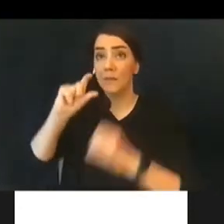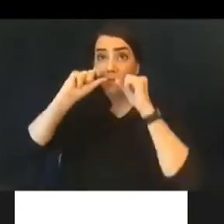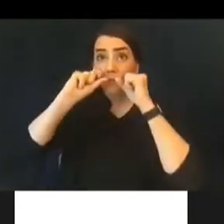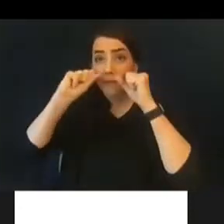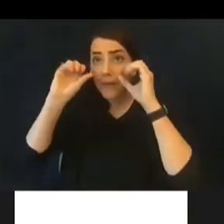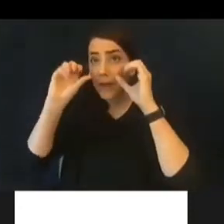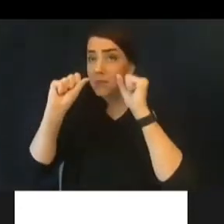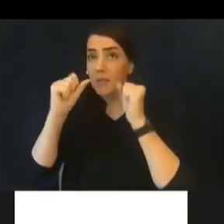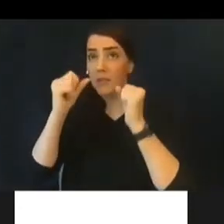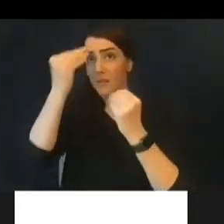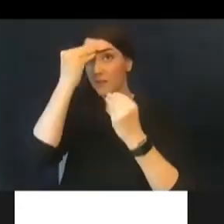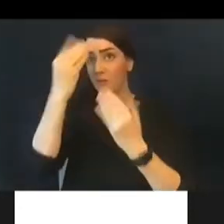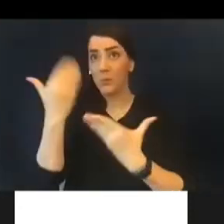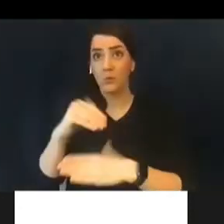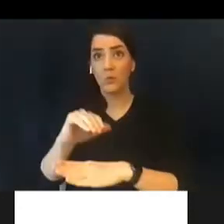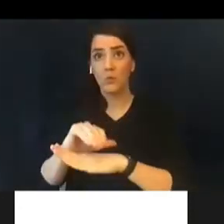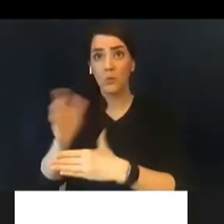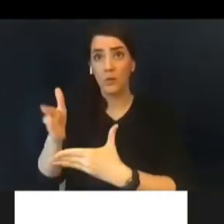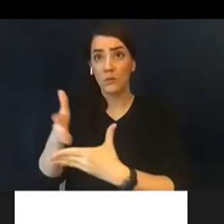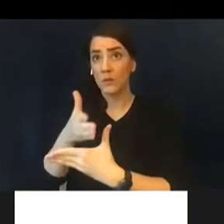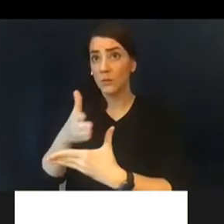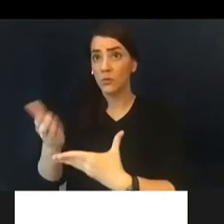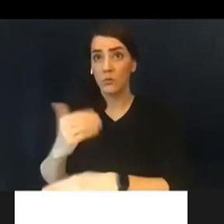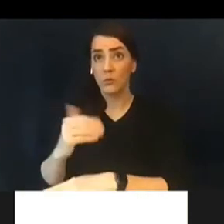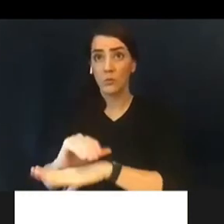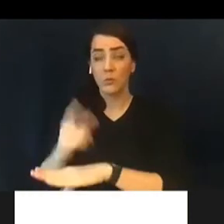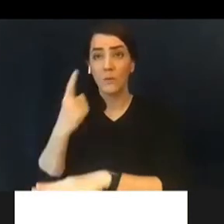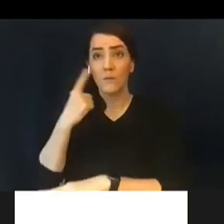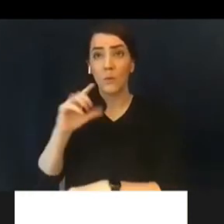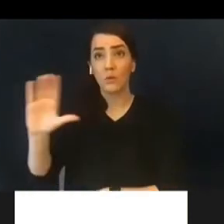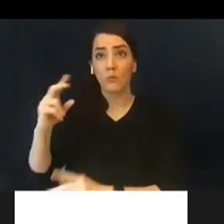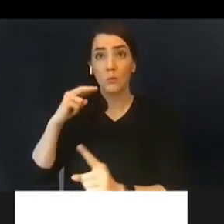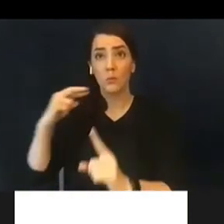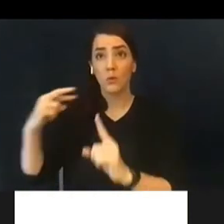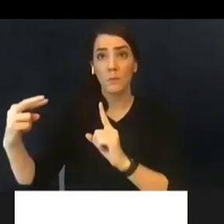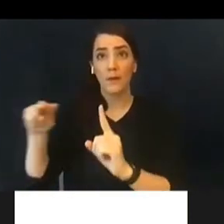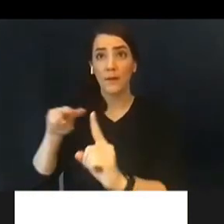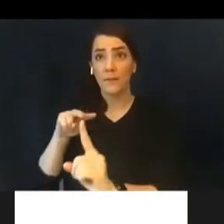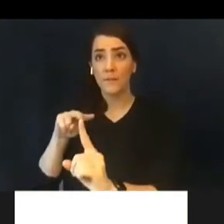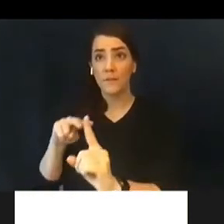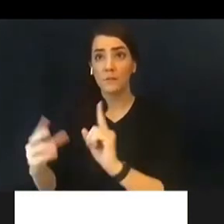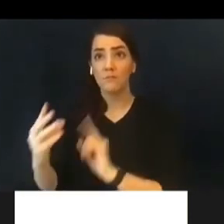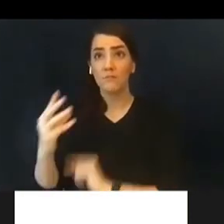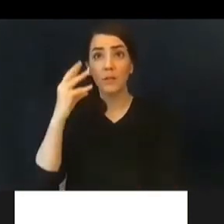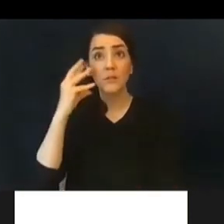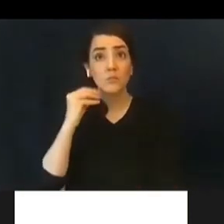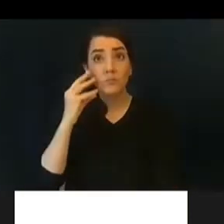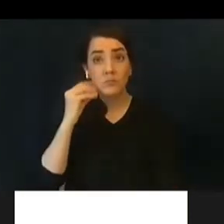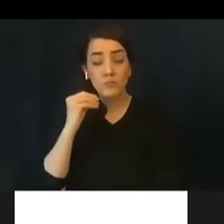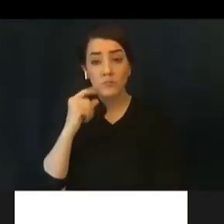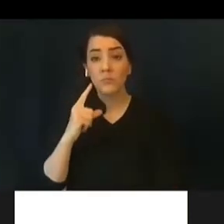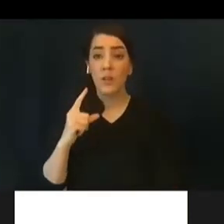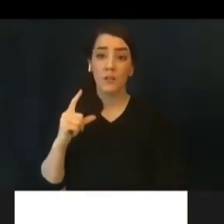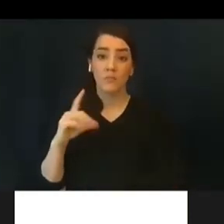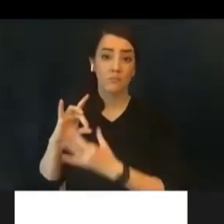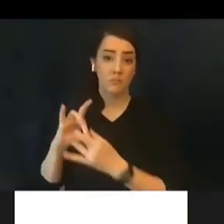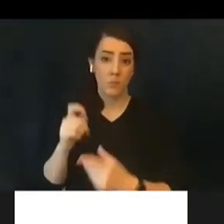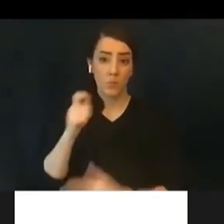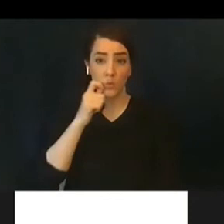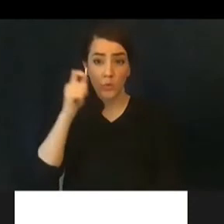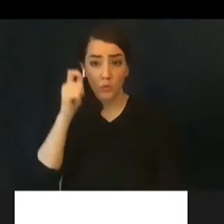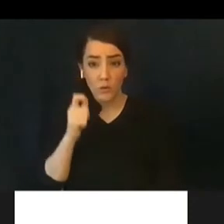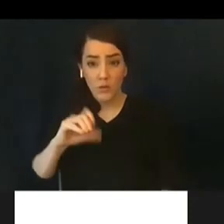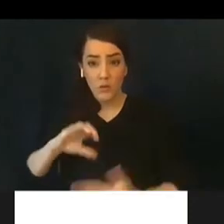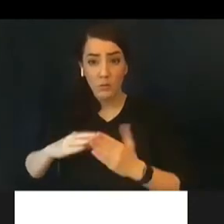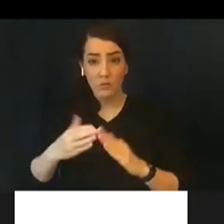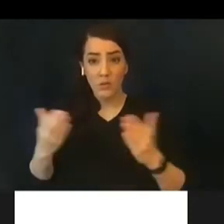more about both of your perspectives and experiences and about the Ukrainian community here in the Twin Cities.